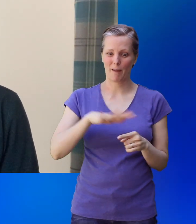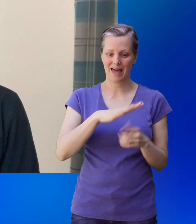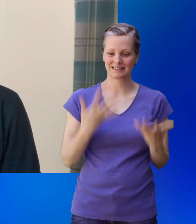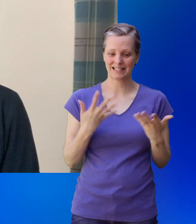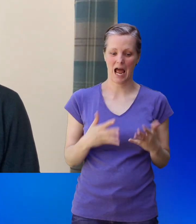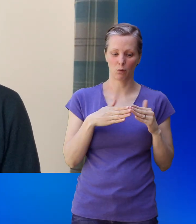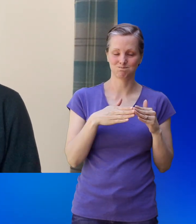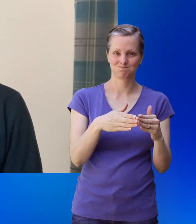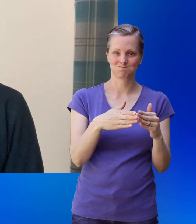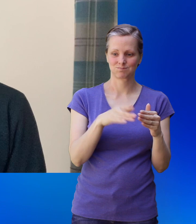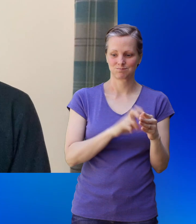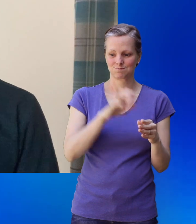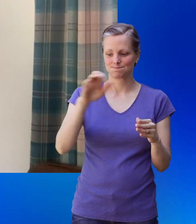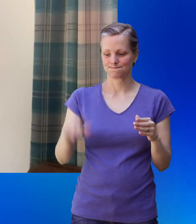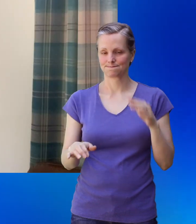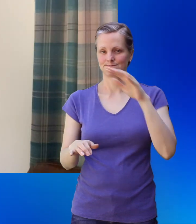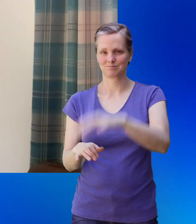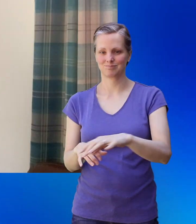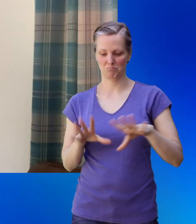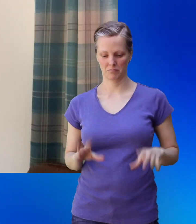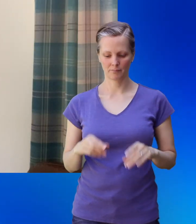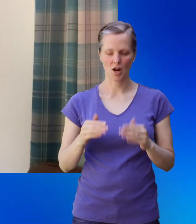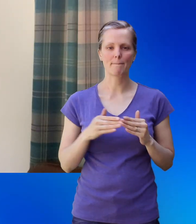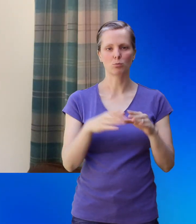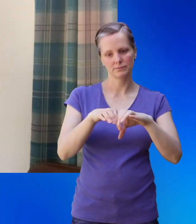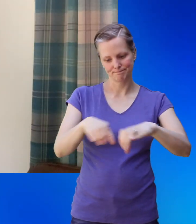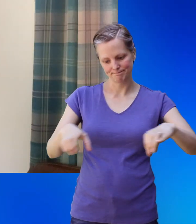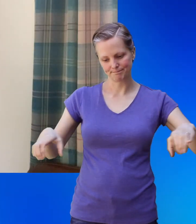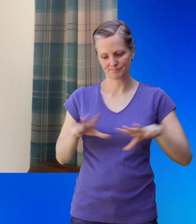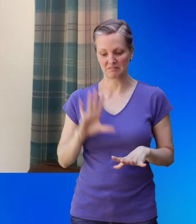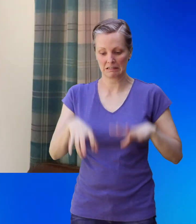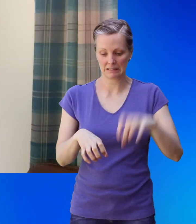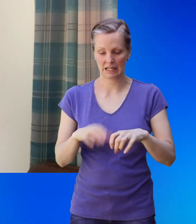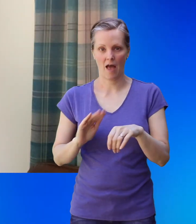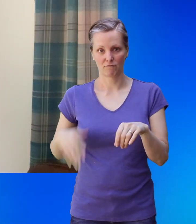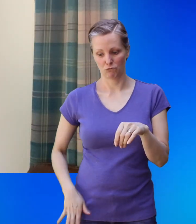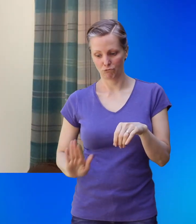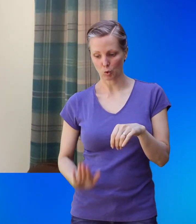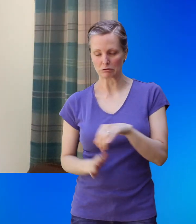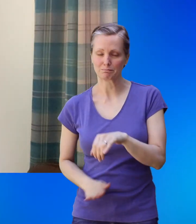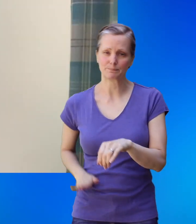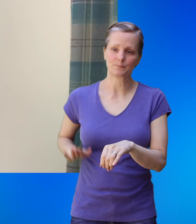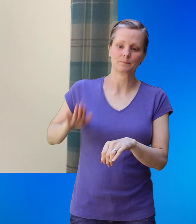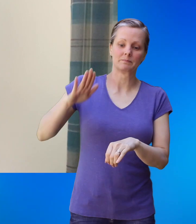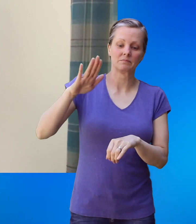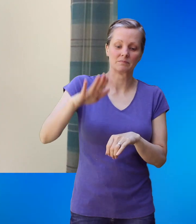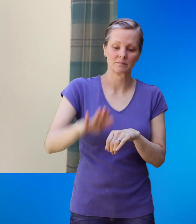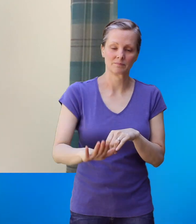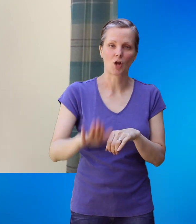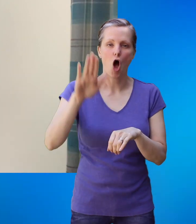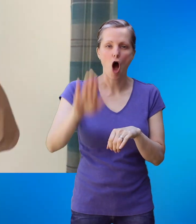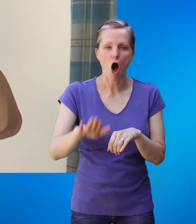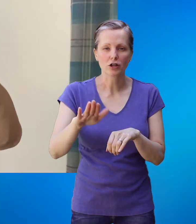slightly different place. He grabbed hold of the side of the boat. He lifted up his foot. He put it